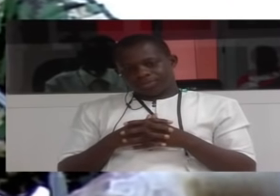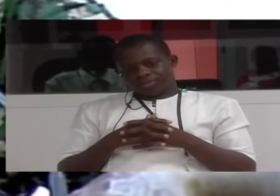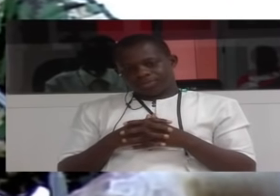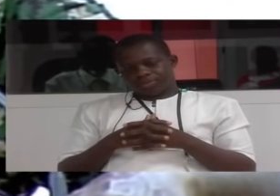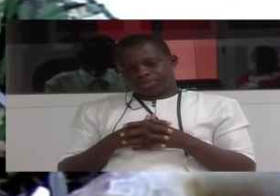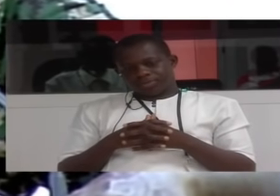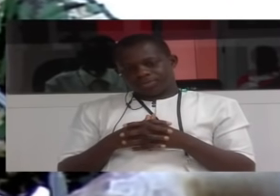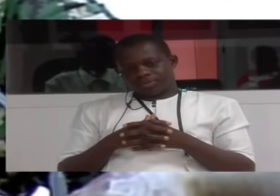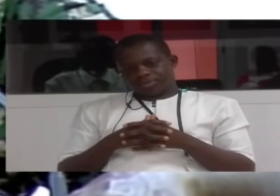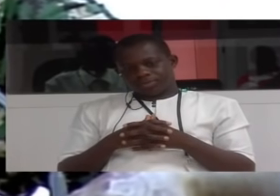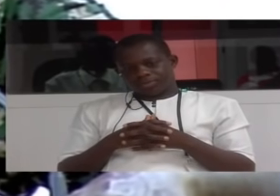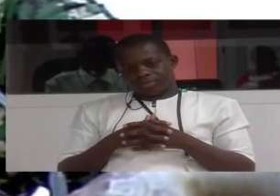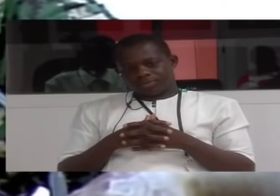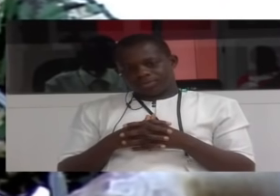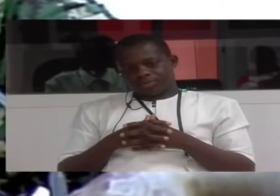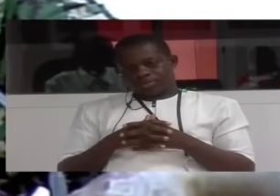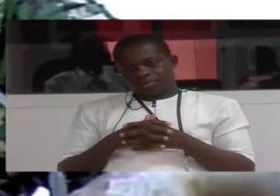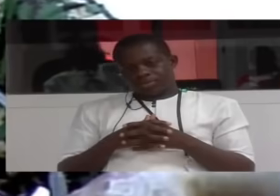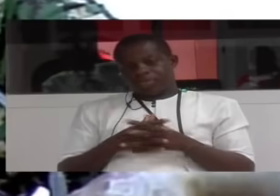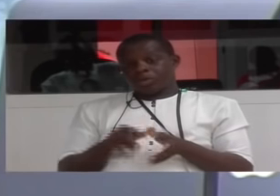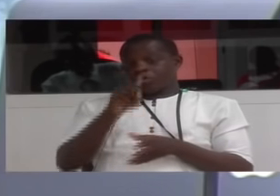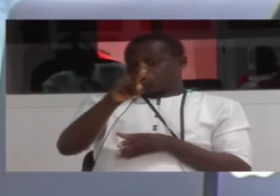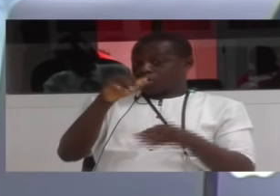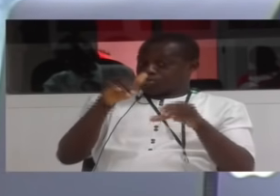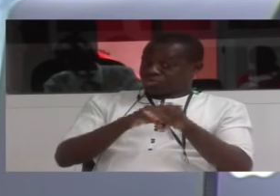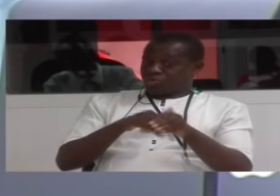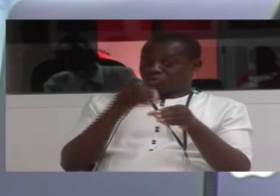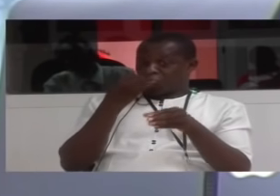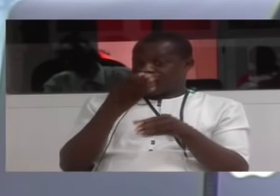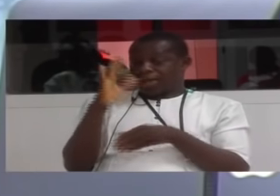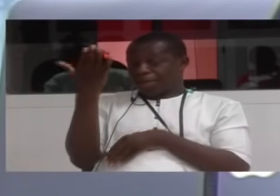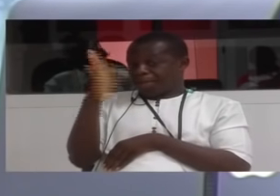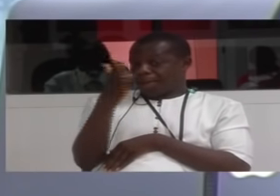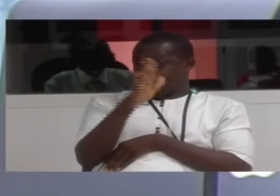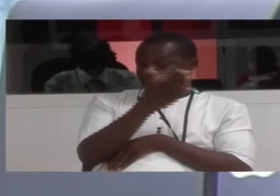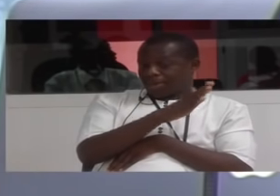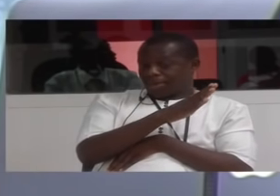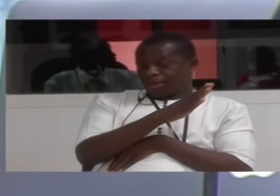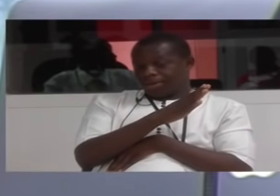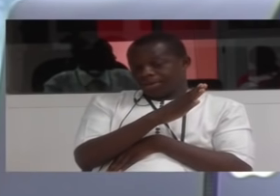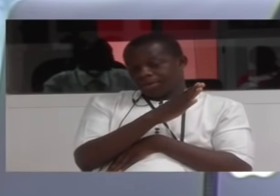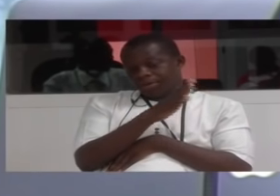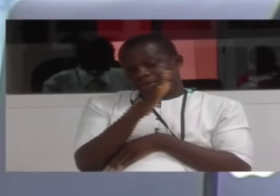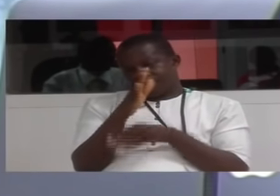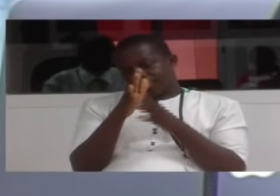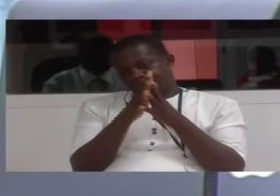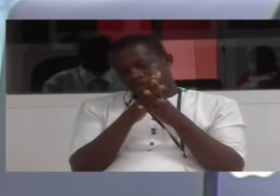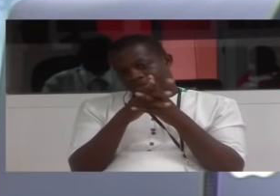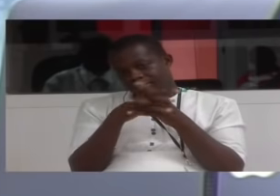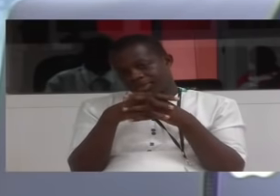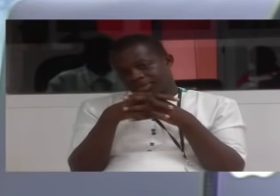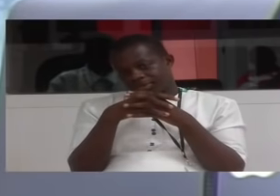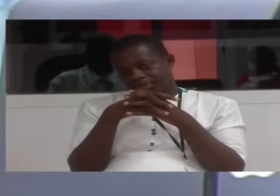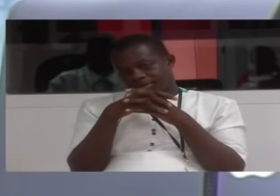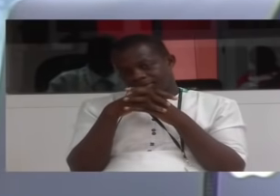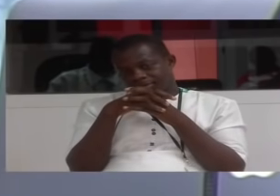You are putting it as a maybe. Ba fokal ne ko asek ya nge wax ne ndax mun